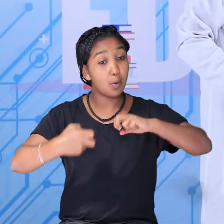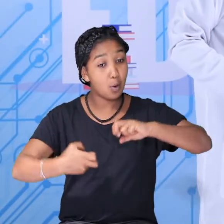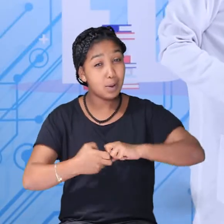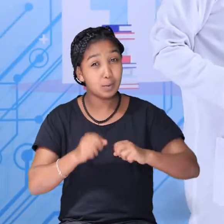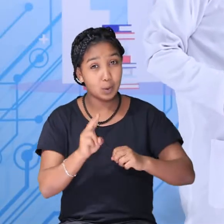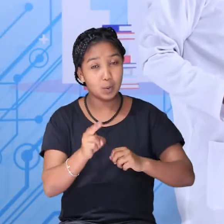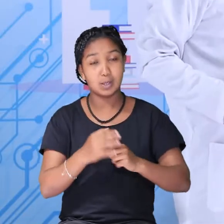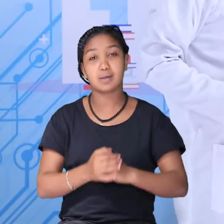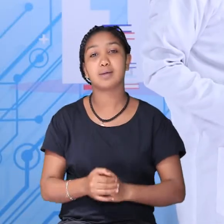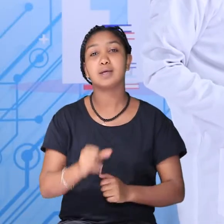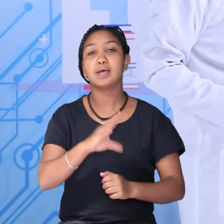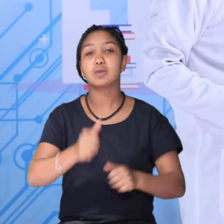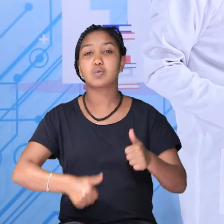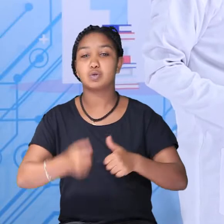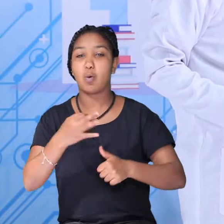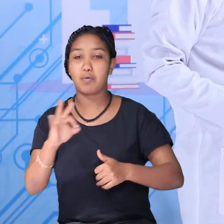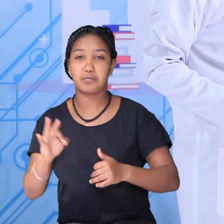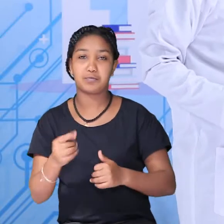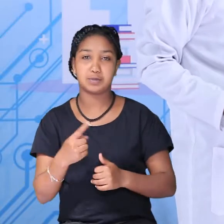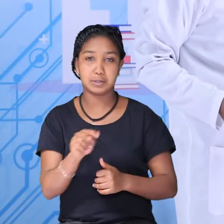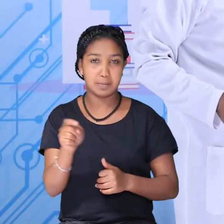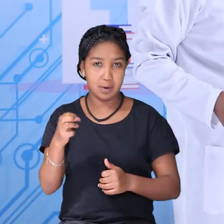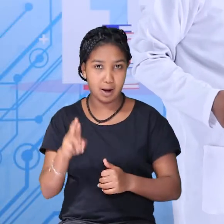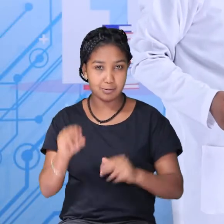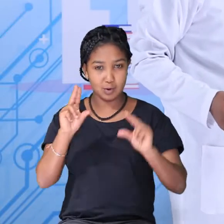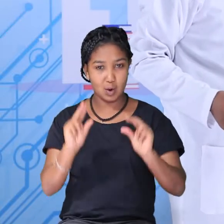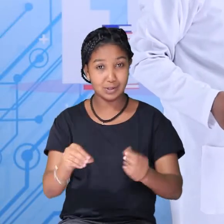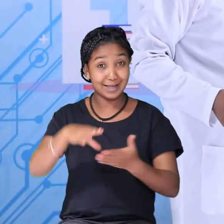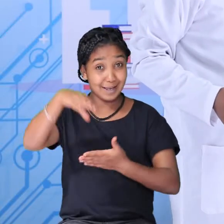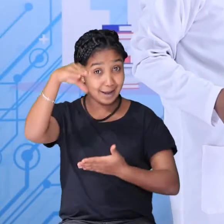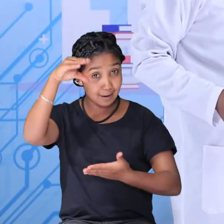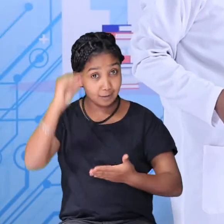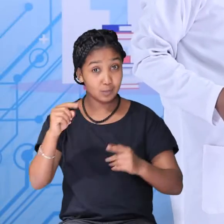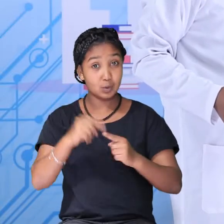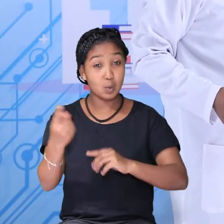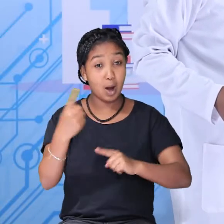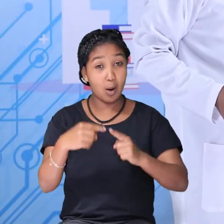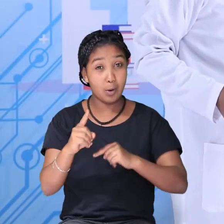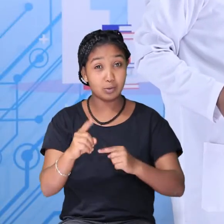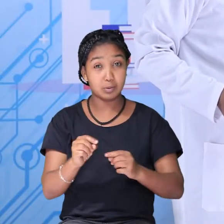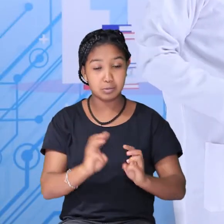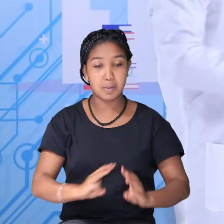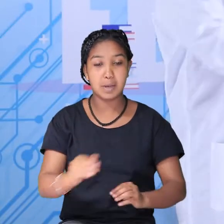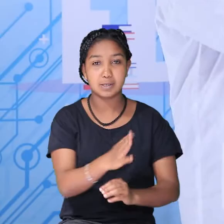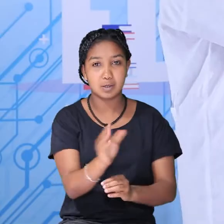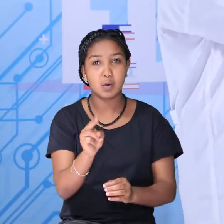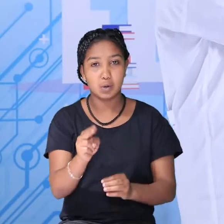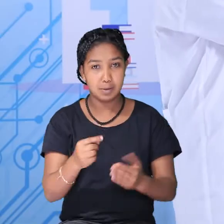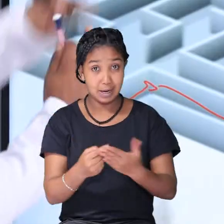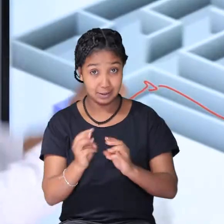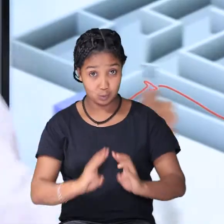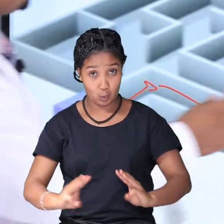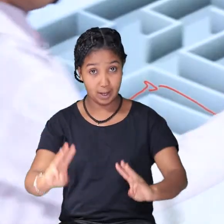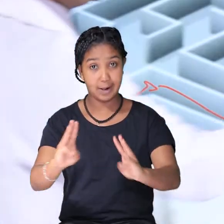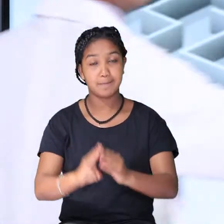quickly, and which of them are not learning to come out of the maze quickly. So by this